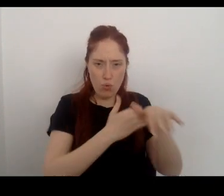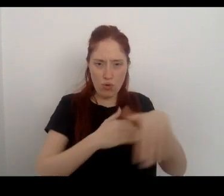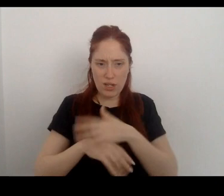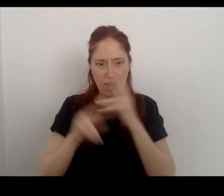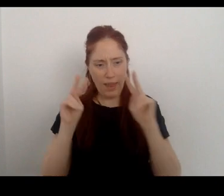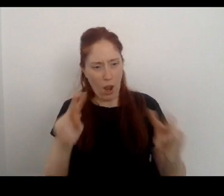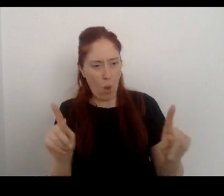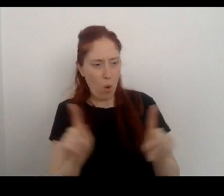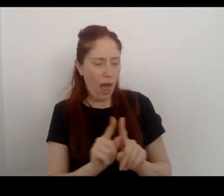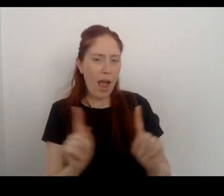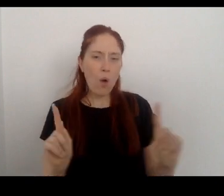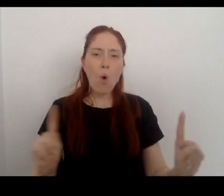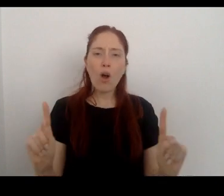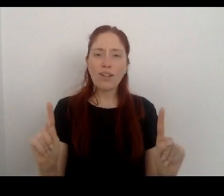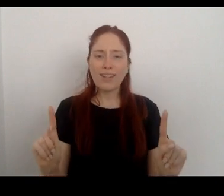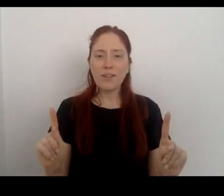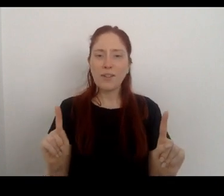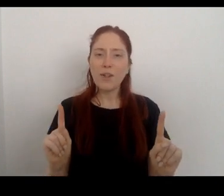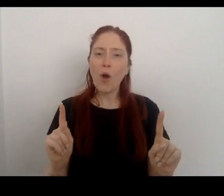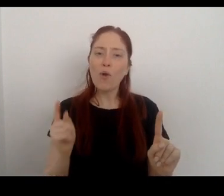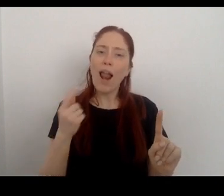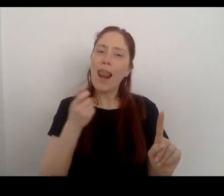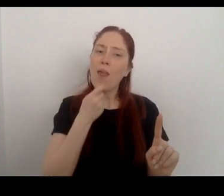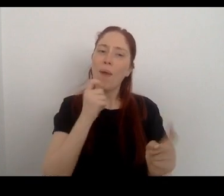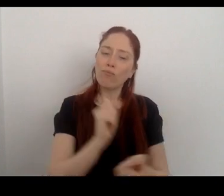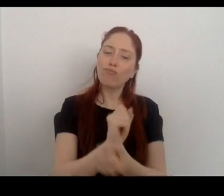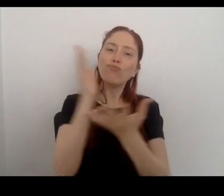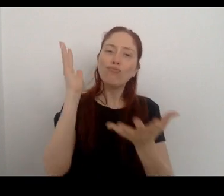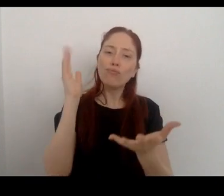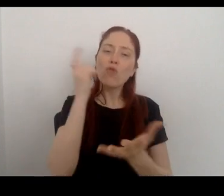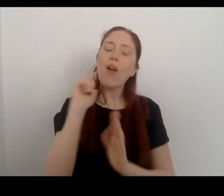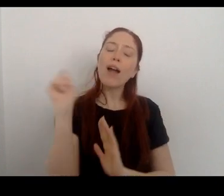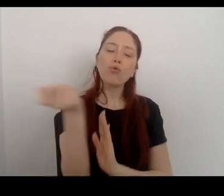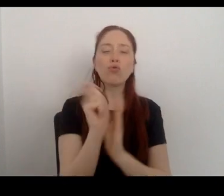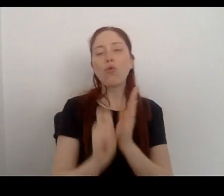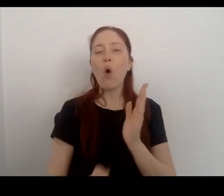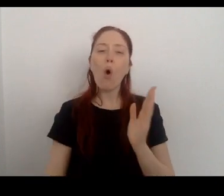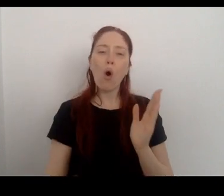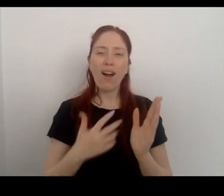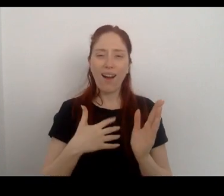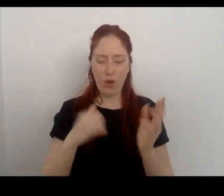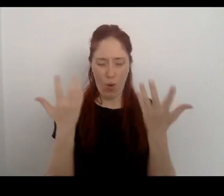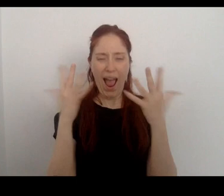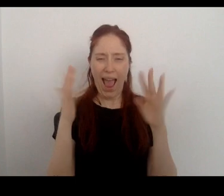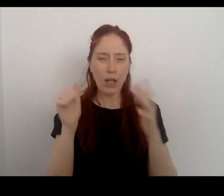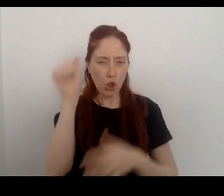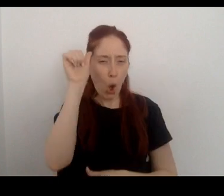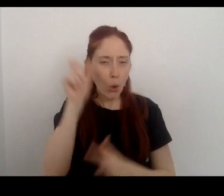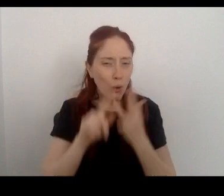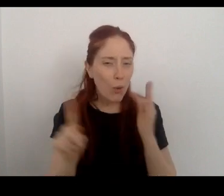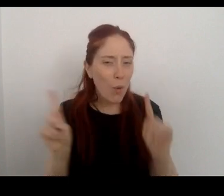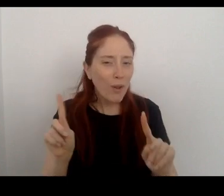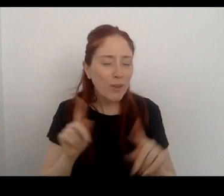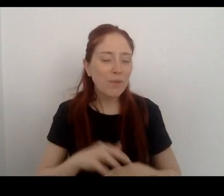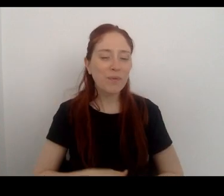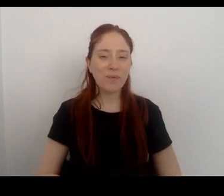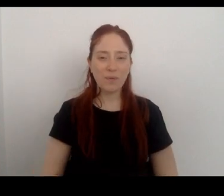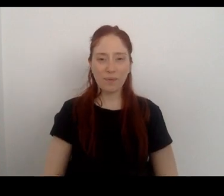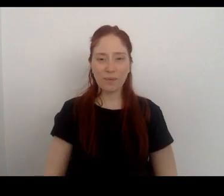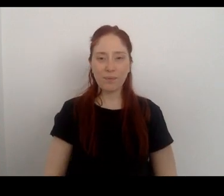license in when you are undertaking the drawing. Mm-hmm. There'll be 2 minutes in passageway,